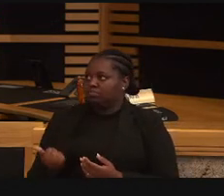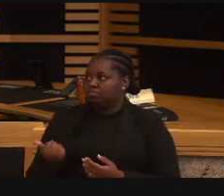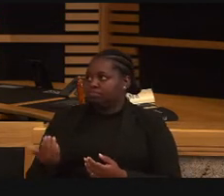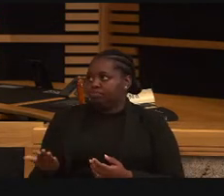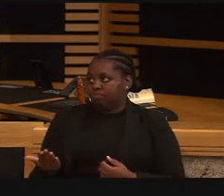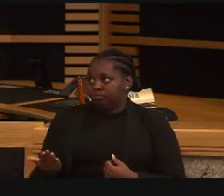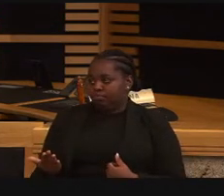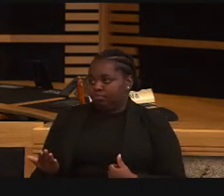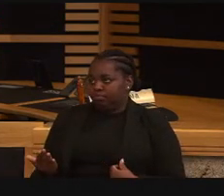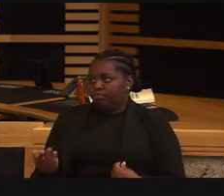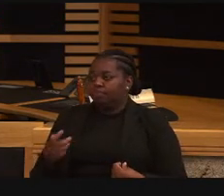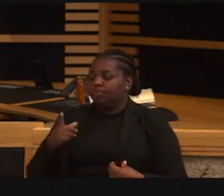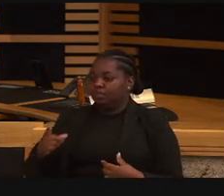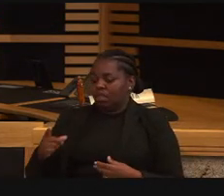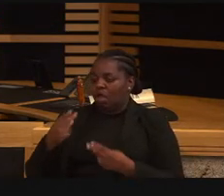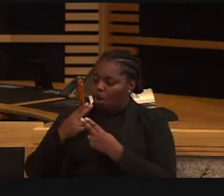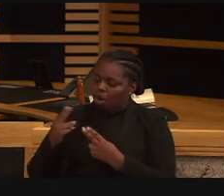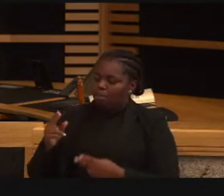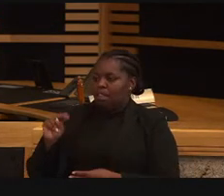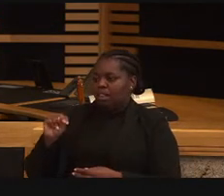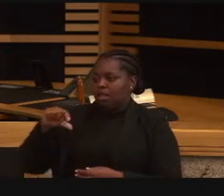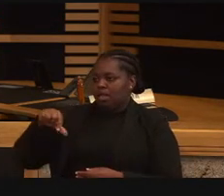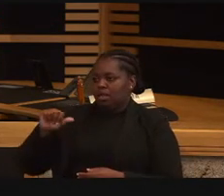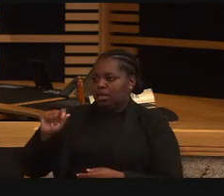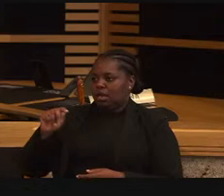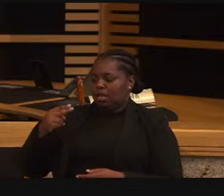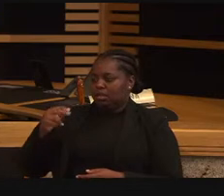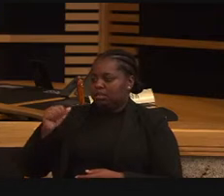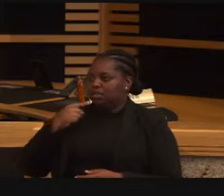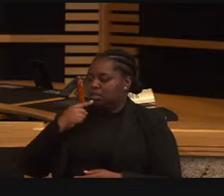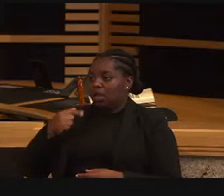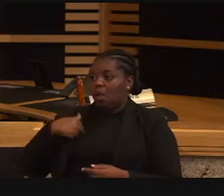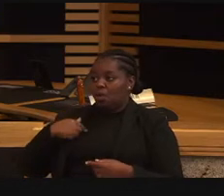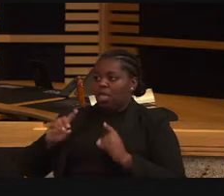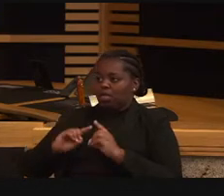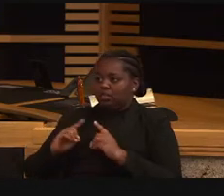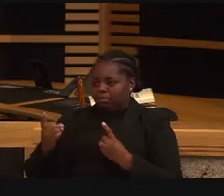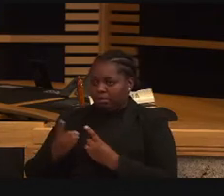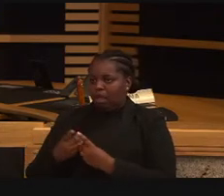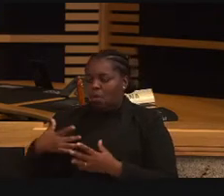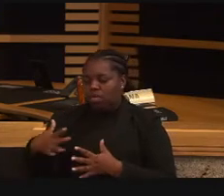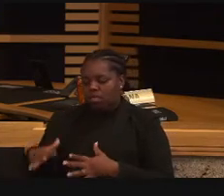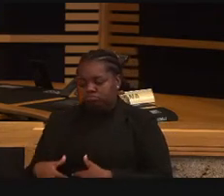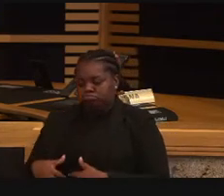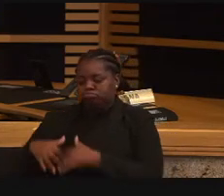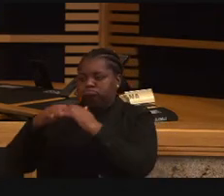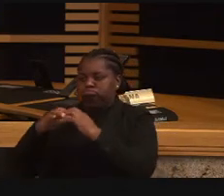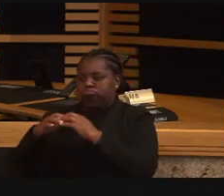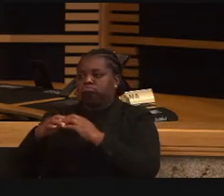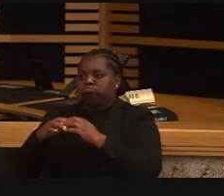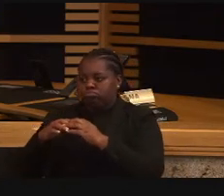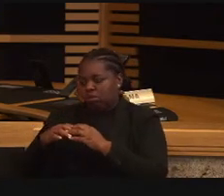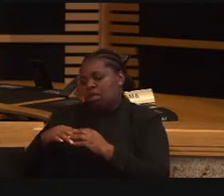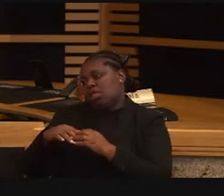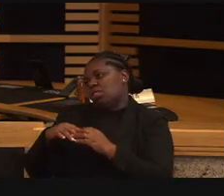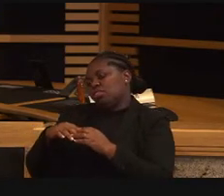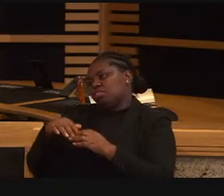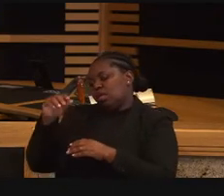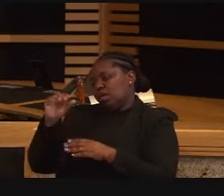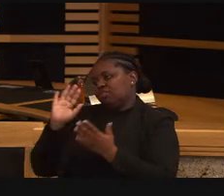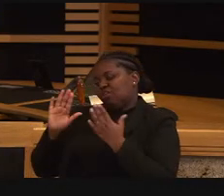tabled here on Tuesday, when Honorable Ngaka said, as the department, they are establishing the Provincial Traffic College,